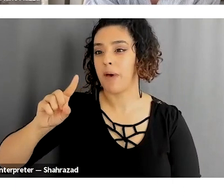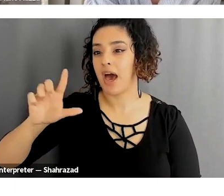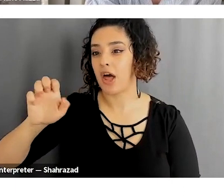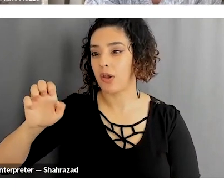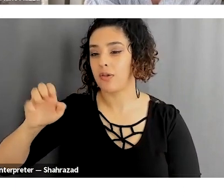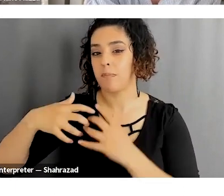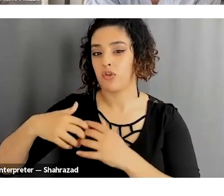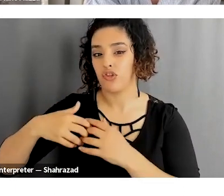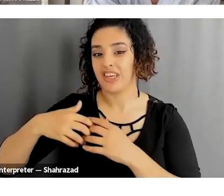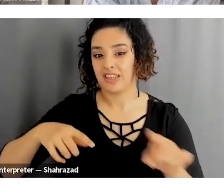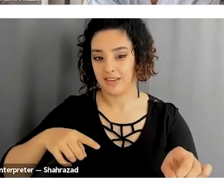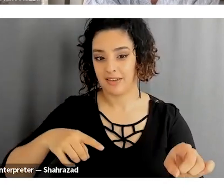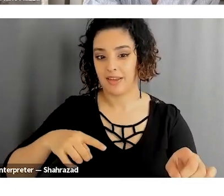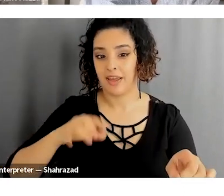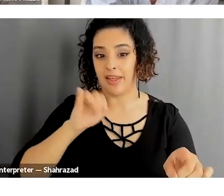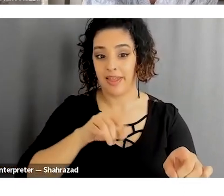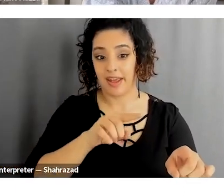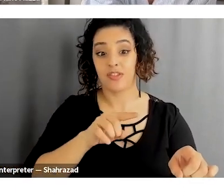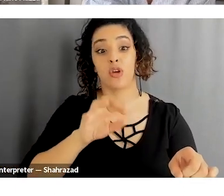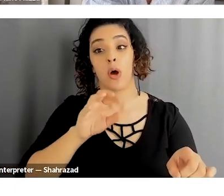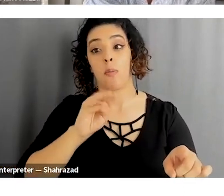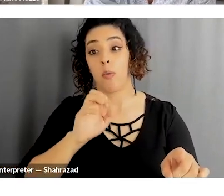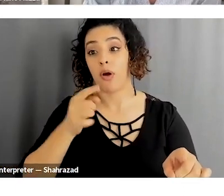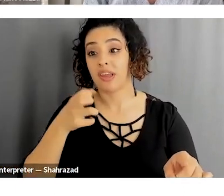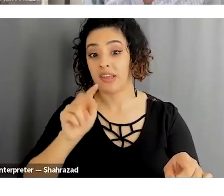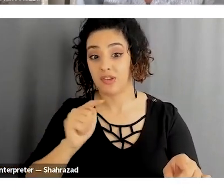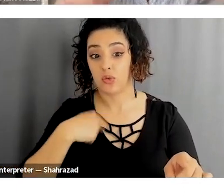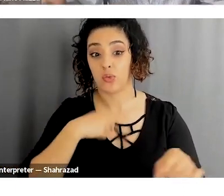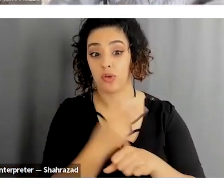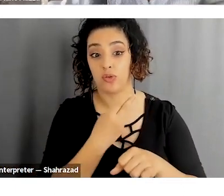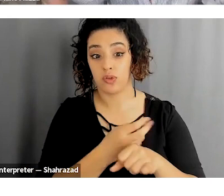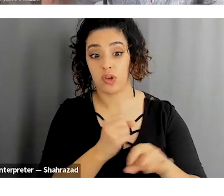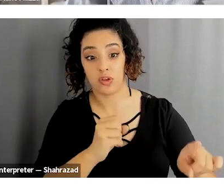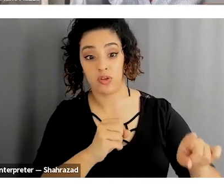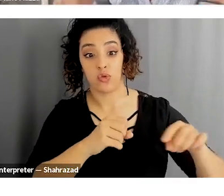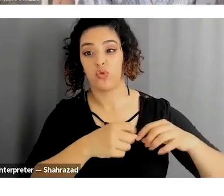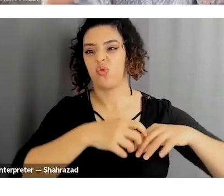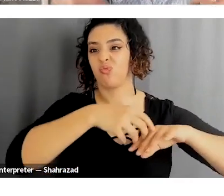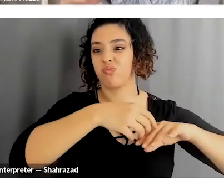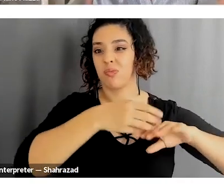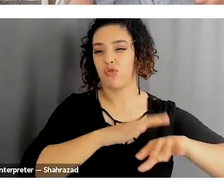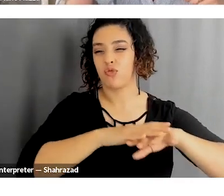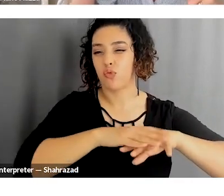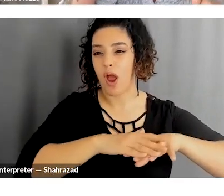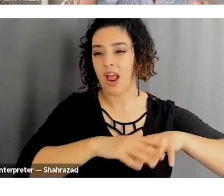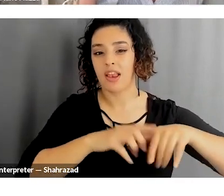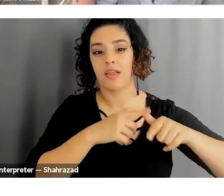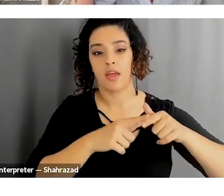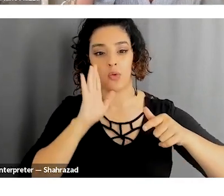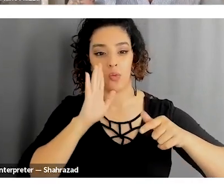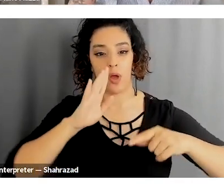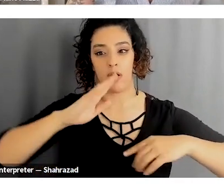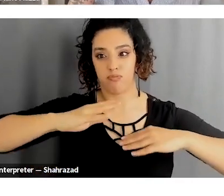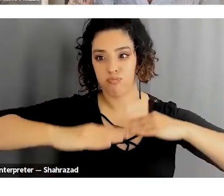is the mordant or the tannin that we're using to, I strain it so it doesn't get clumpy. And then the paddles turn the dye. This machine is actually very